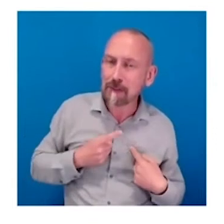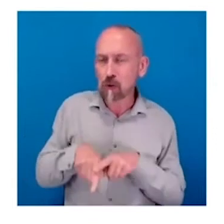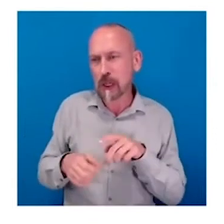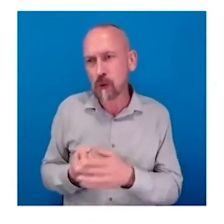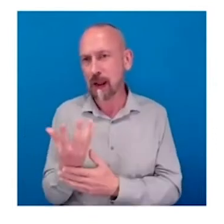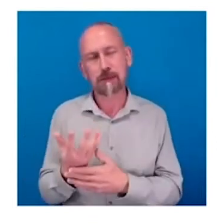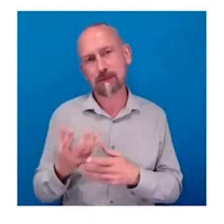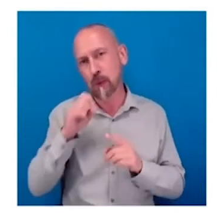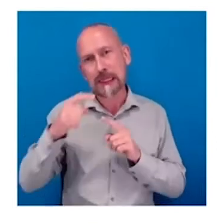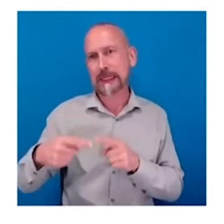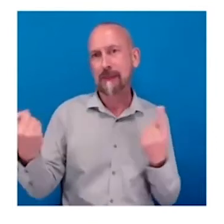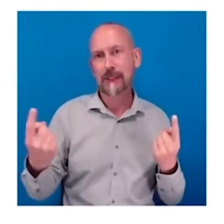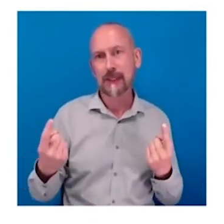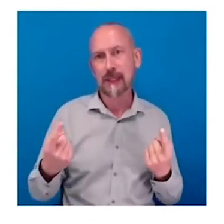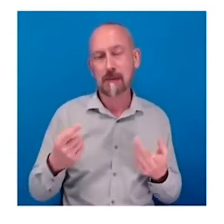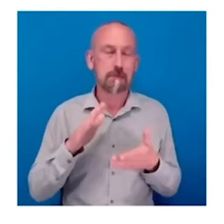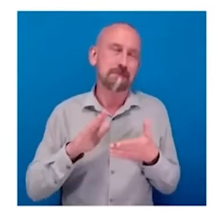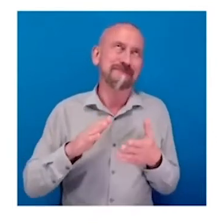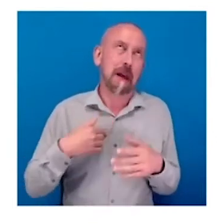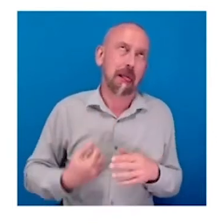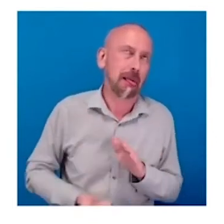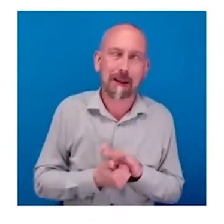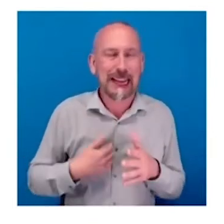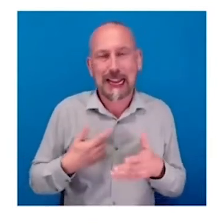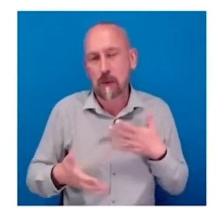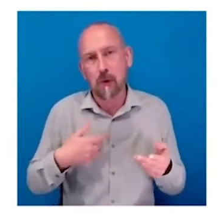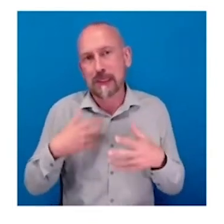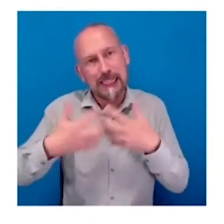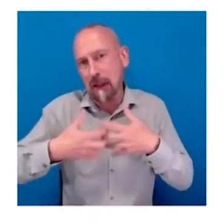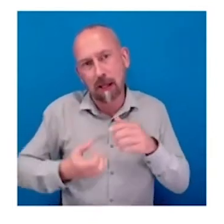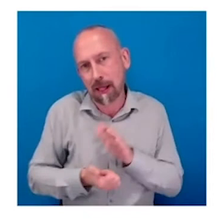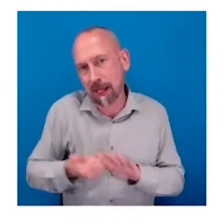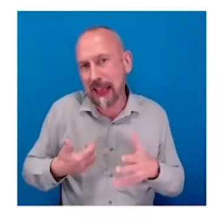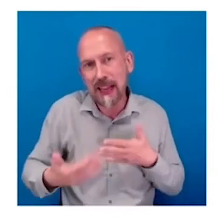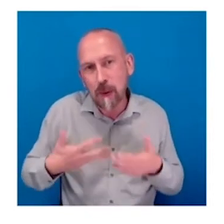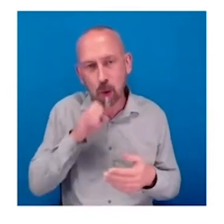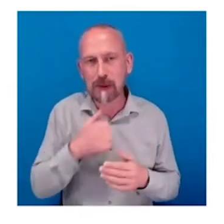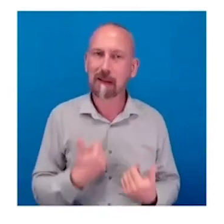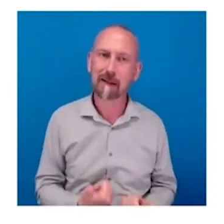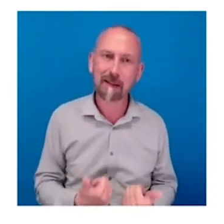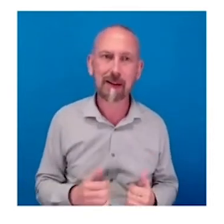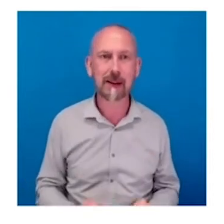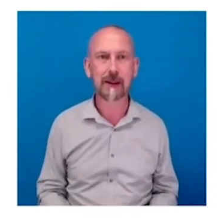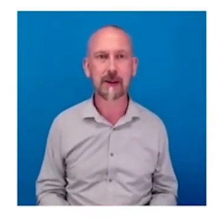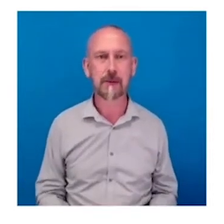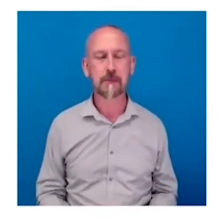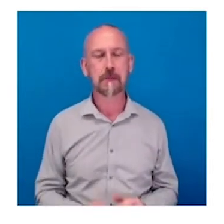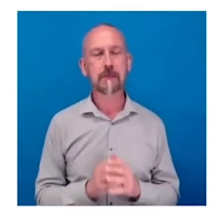something, apart from the fact that I'm not technical and it wouldn't be very good. Thank you, Faith, for that. I totally